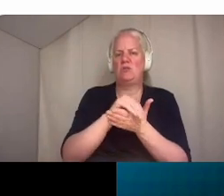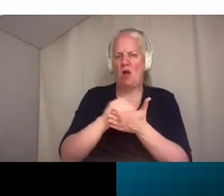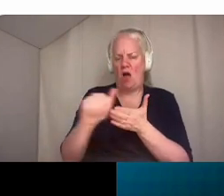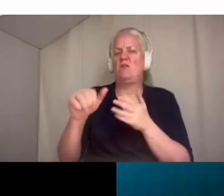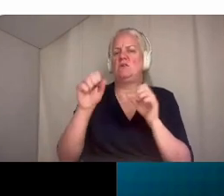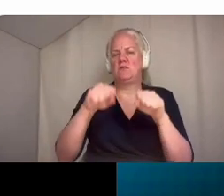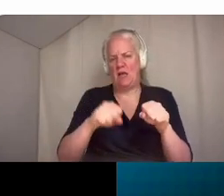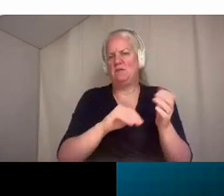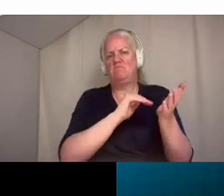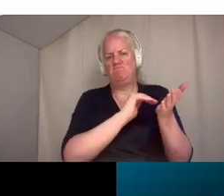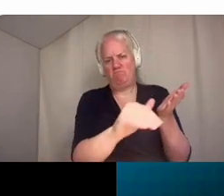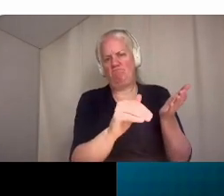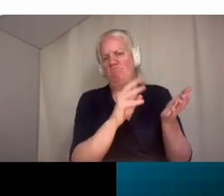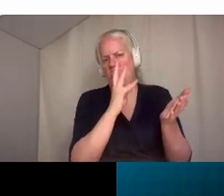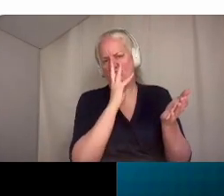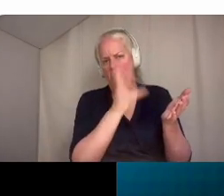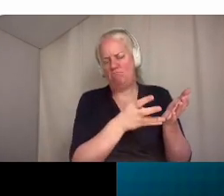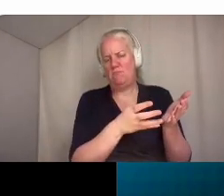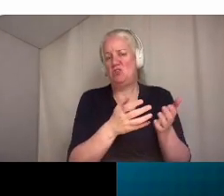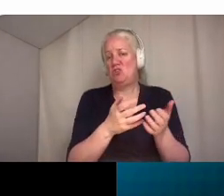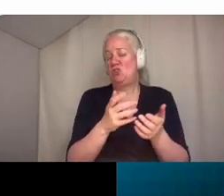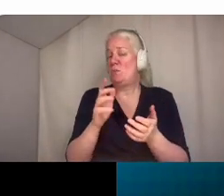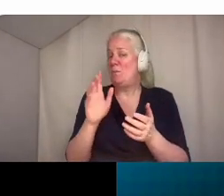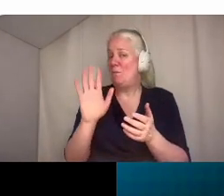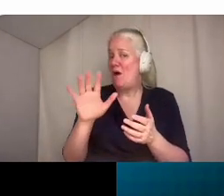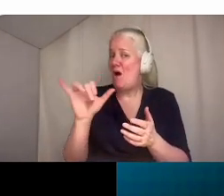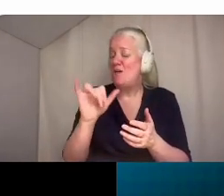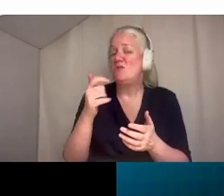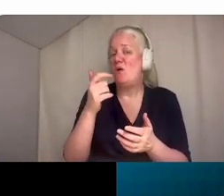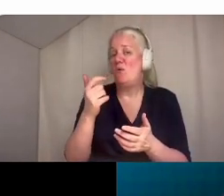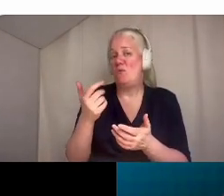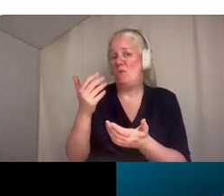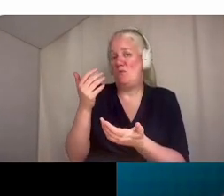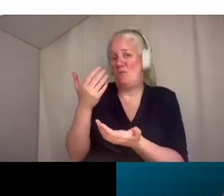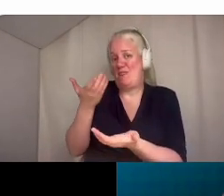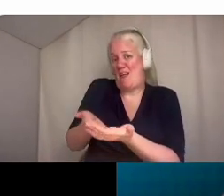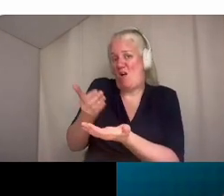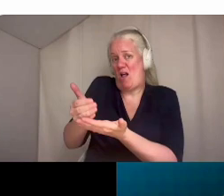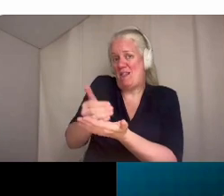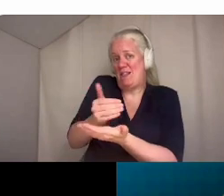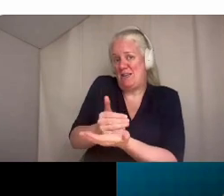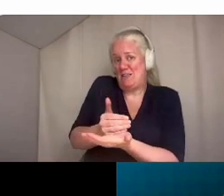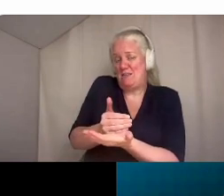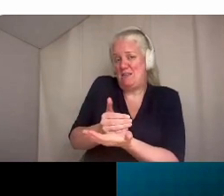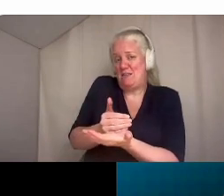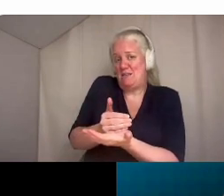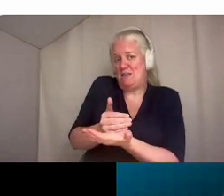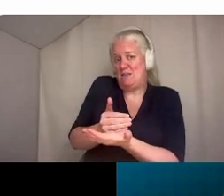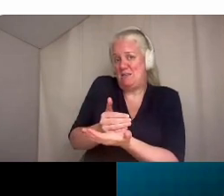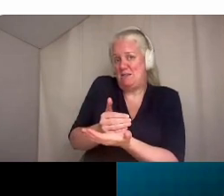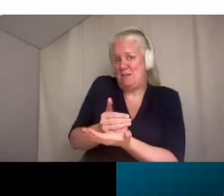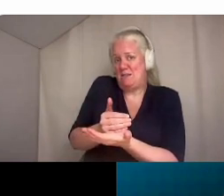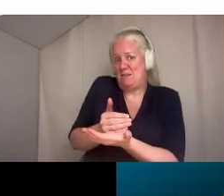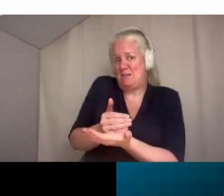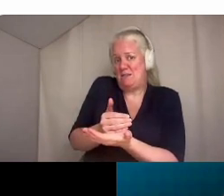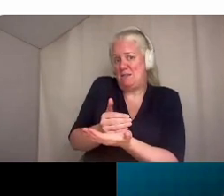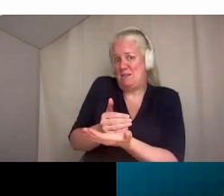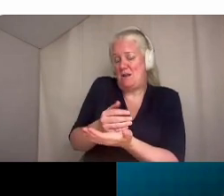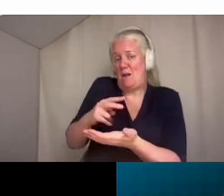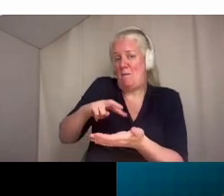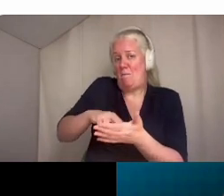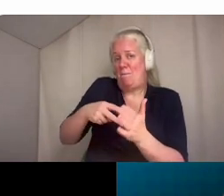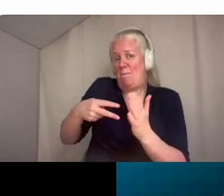just because something is listed as something Social Security will be asking about, it doesn't mean that